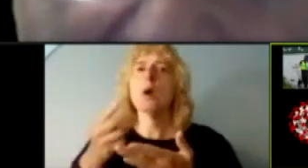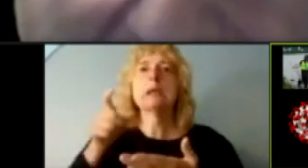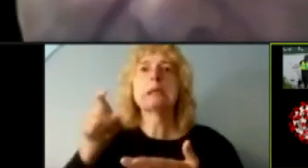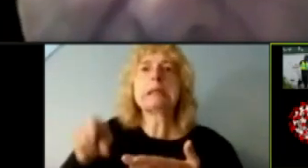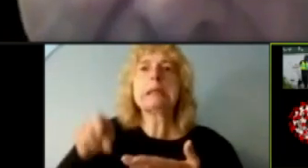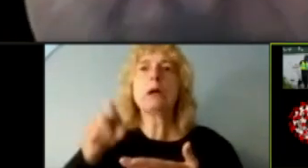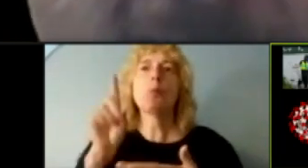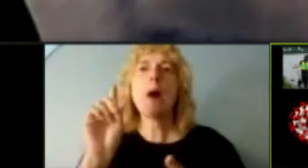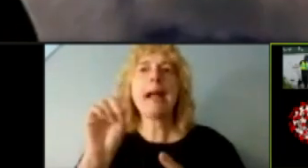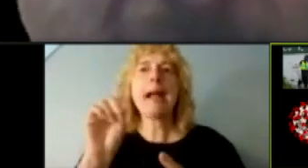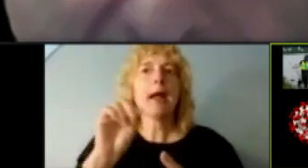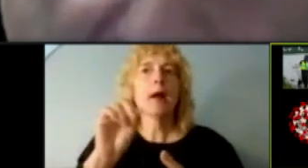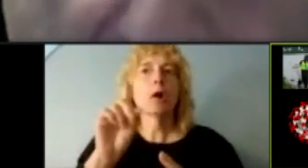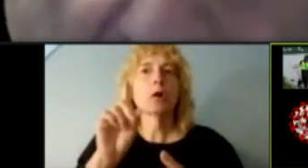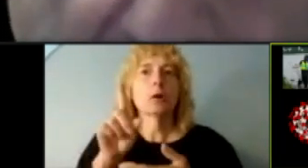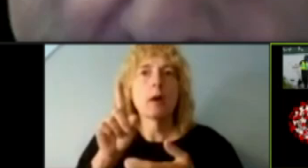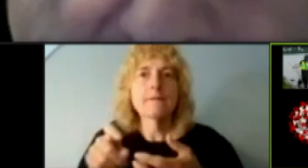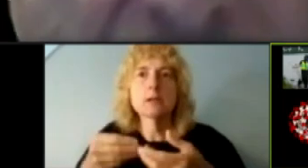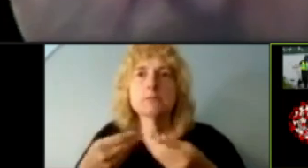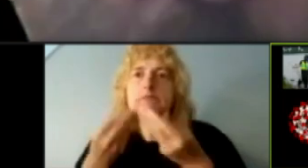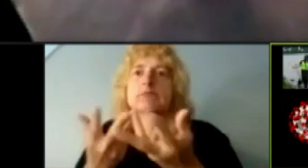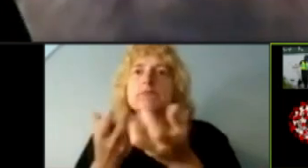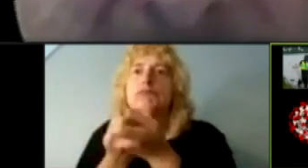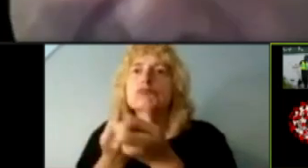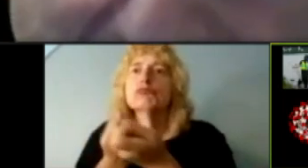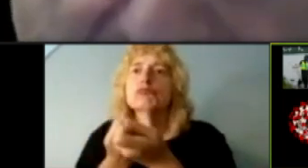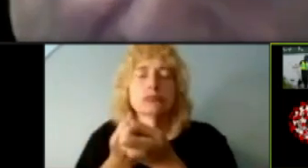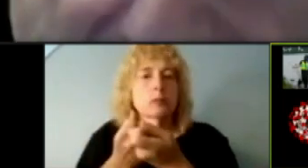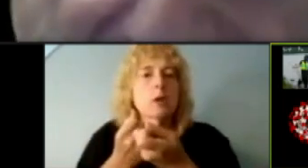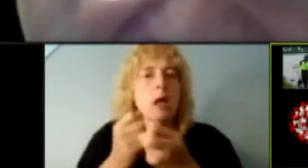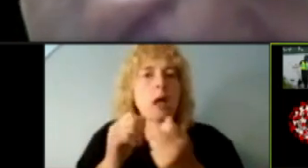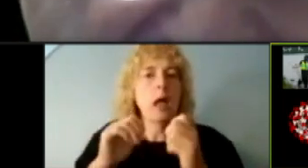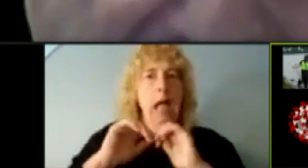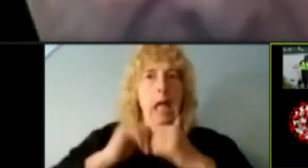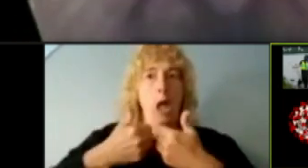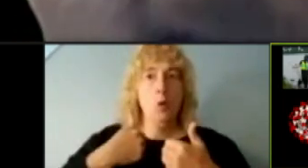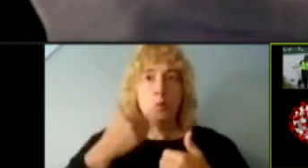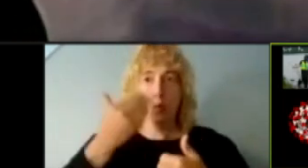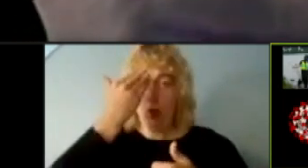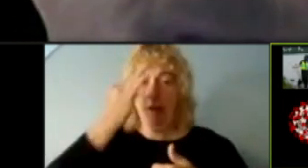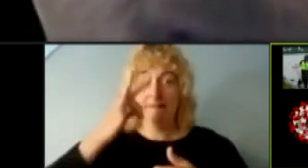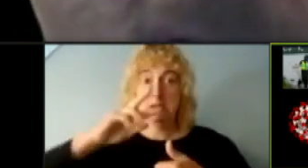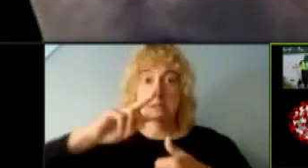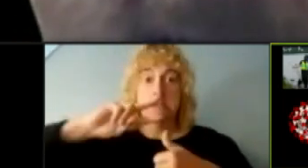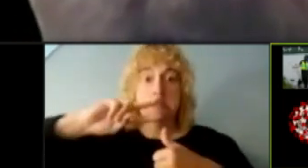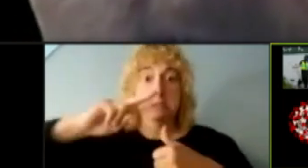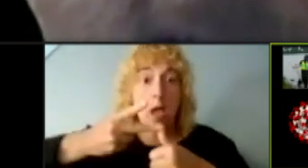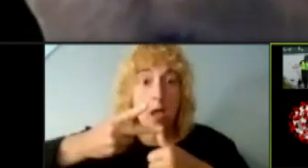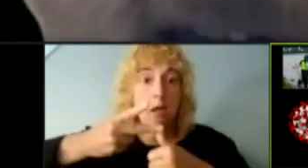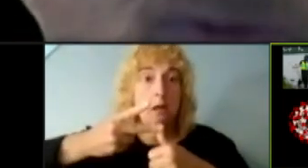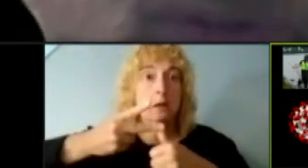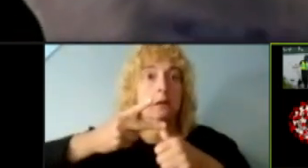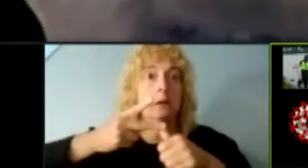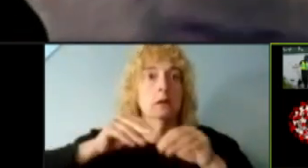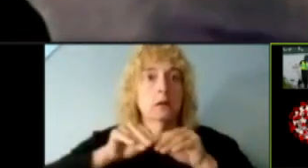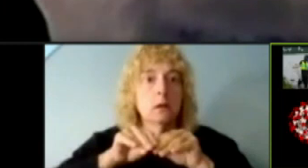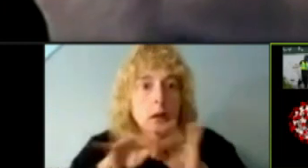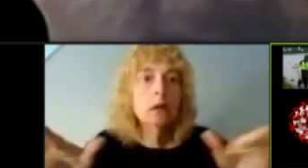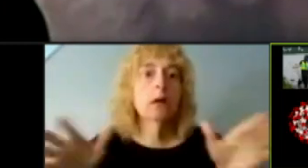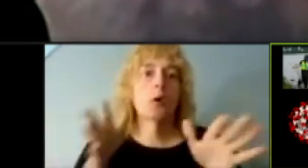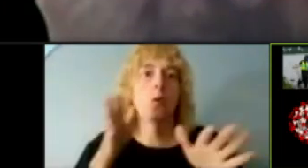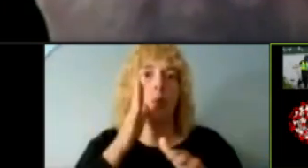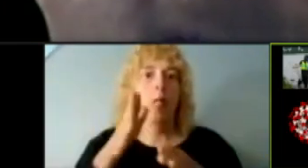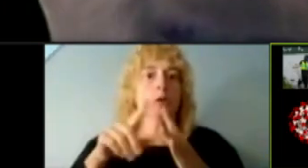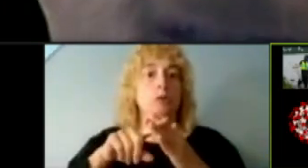community, and how will we know when a second wave of disease might be starting? Can we predict